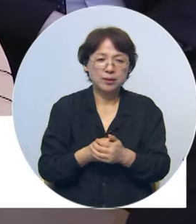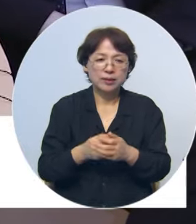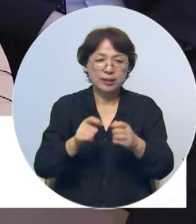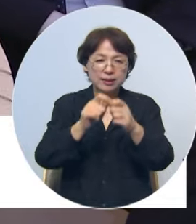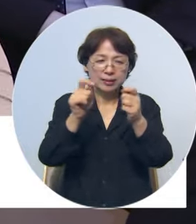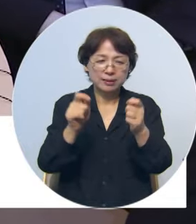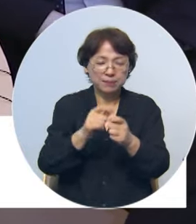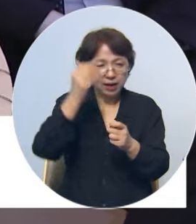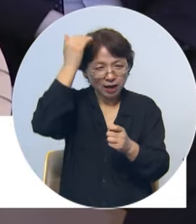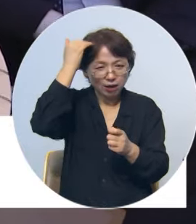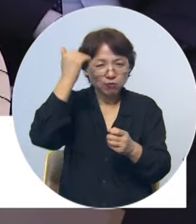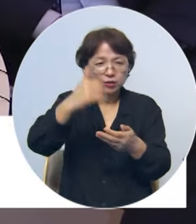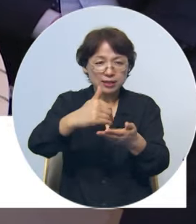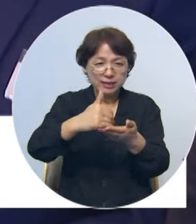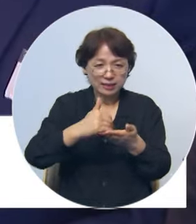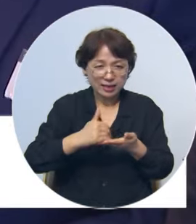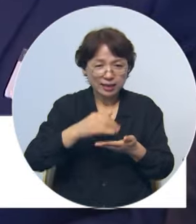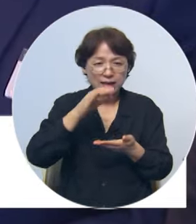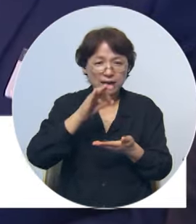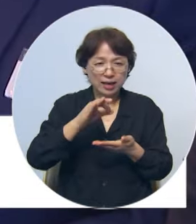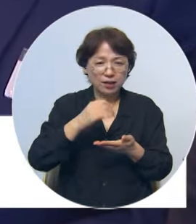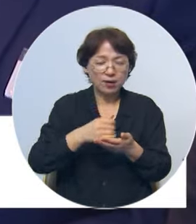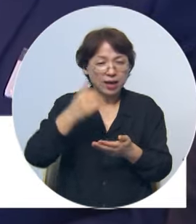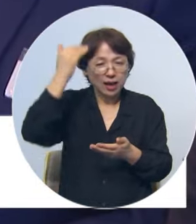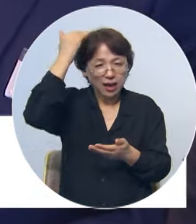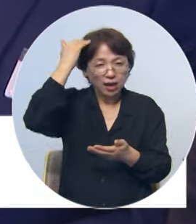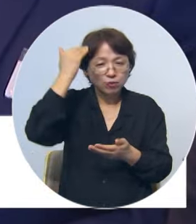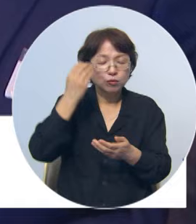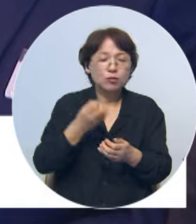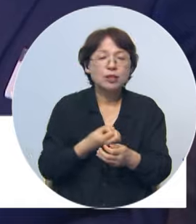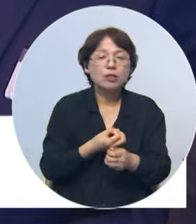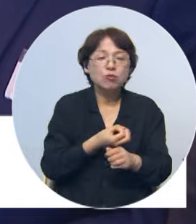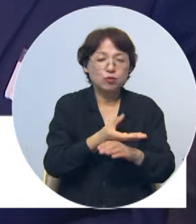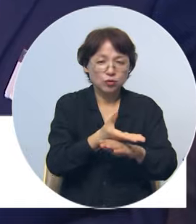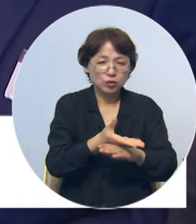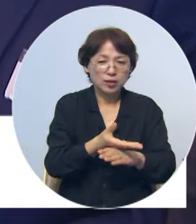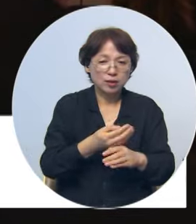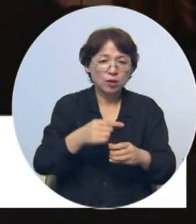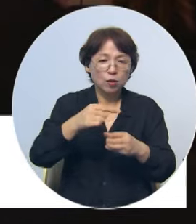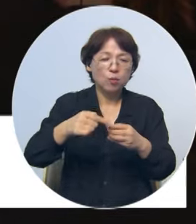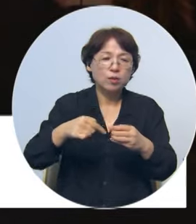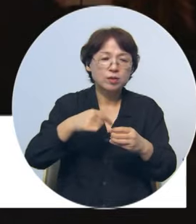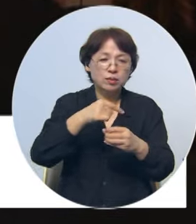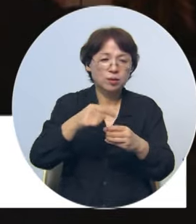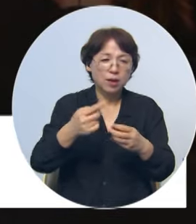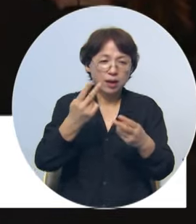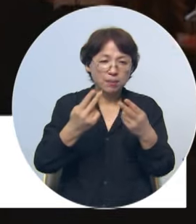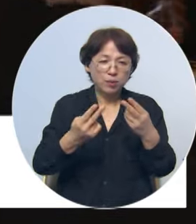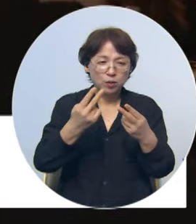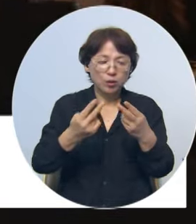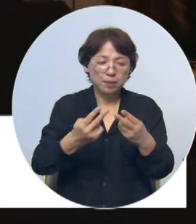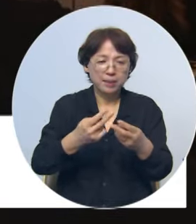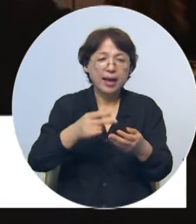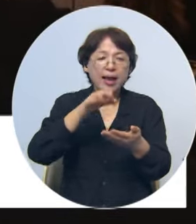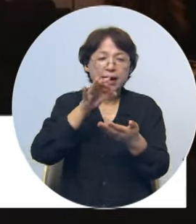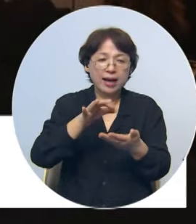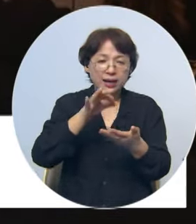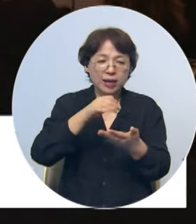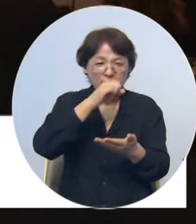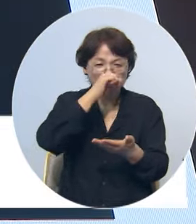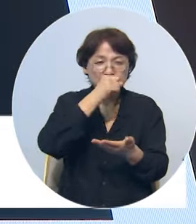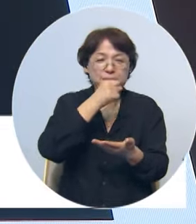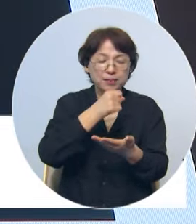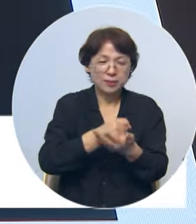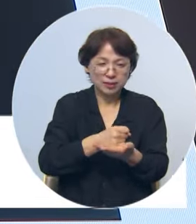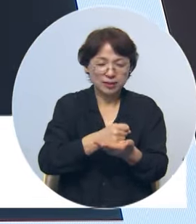the prices what the Korean bid proposed to us, if I compare it to the Baraka nuclear